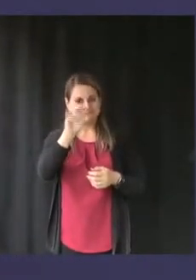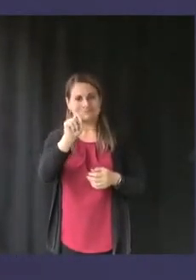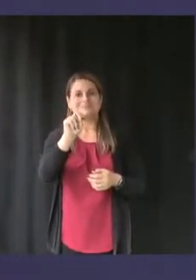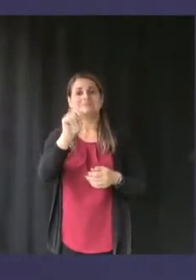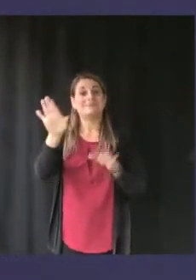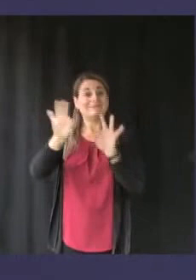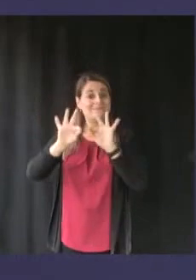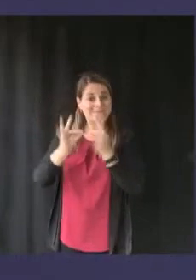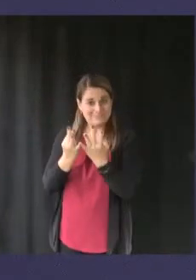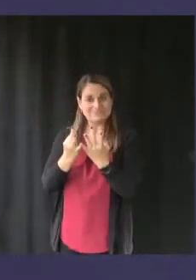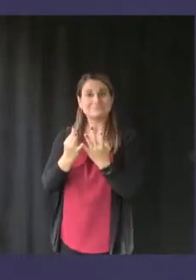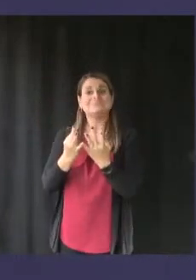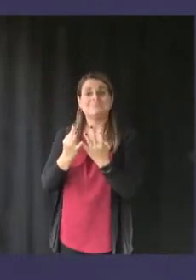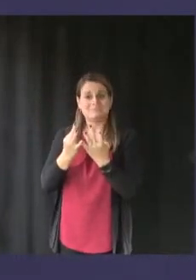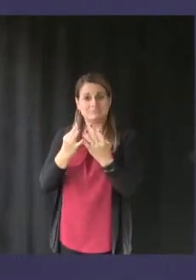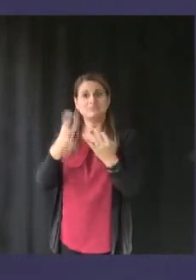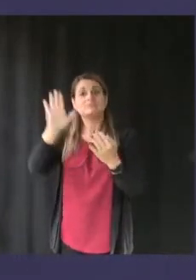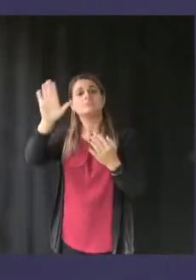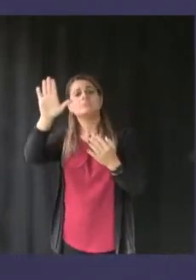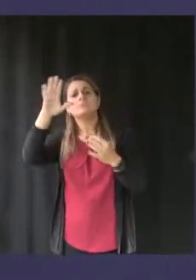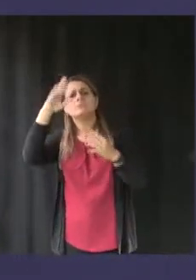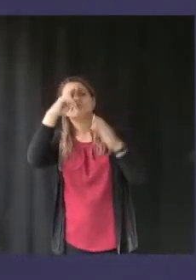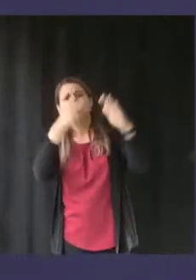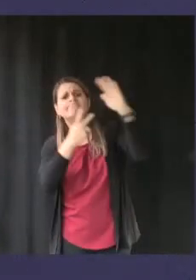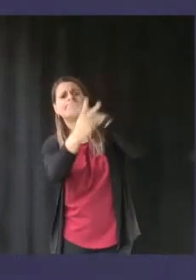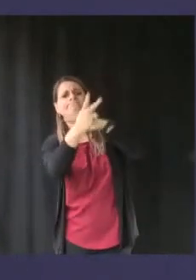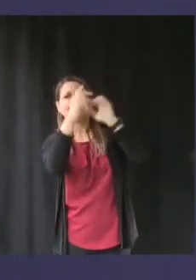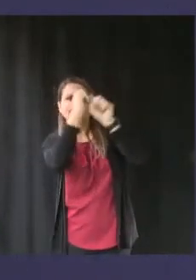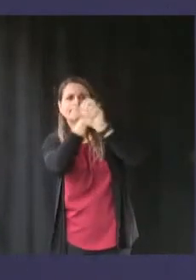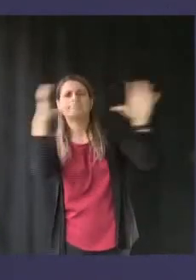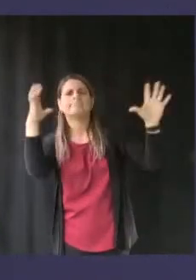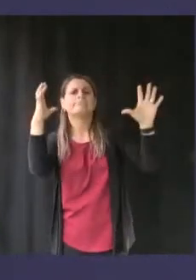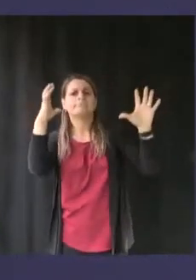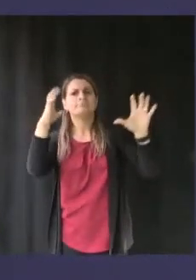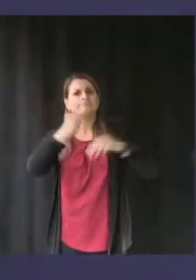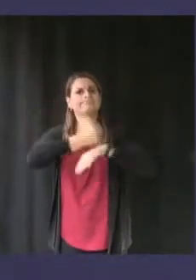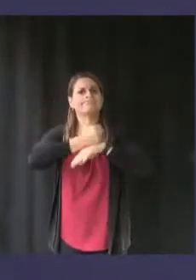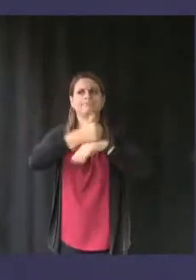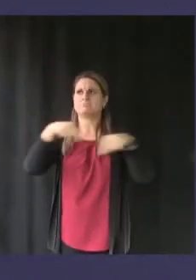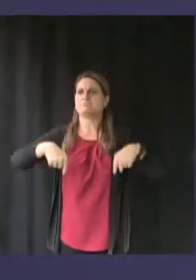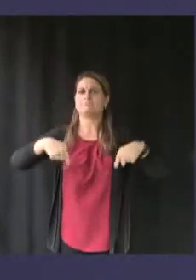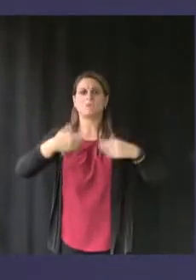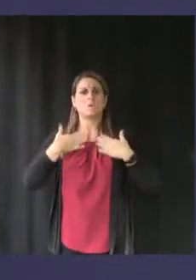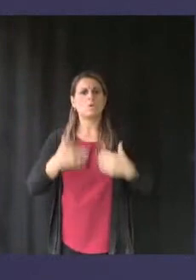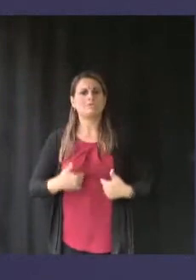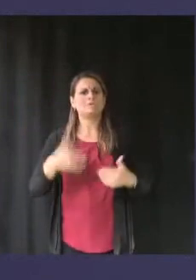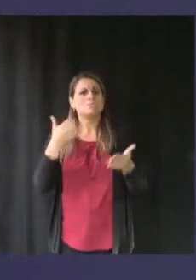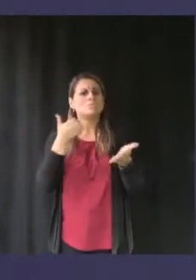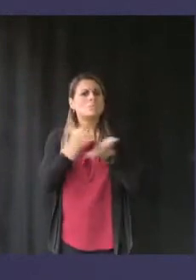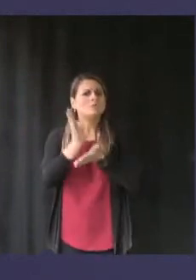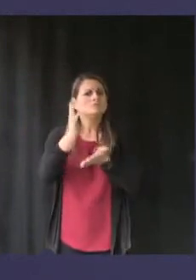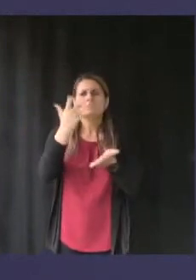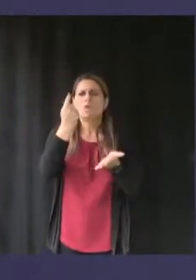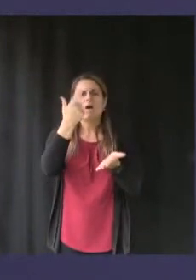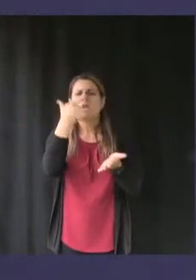transformational commitment to the University of Connecticut established the Human Rights Institute, a world-renowned community of academics and